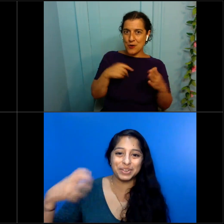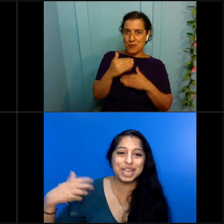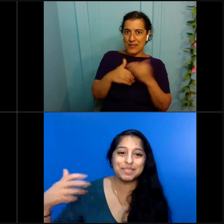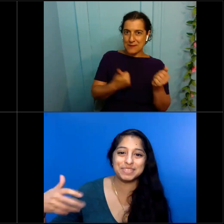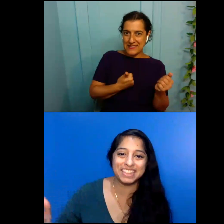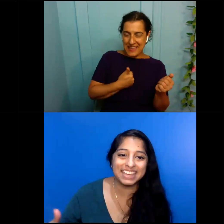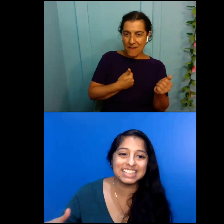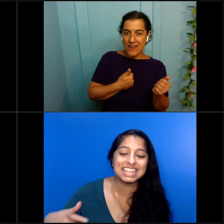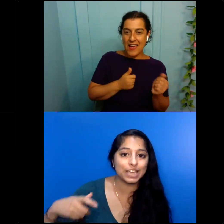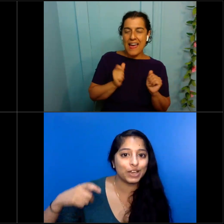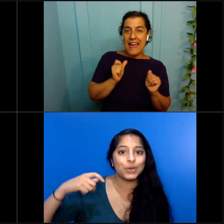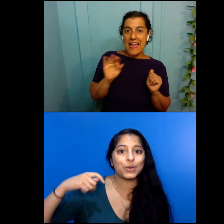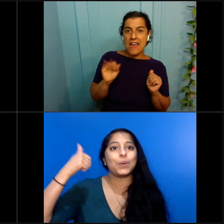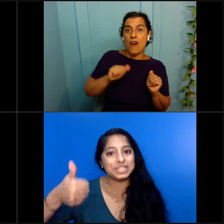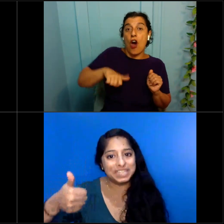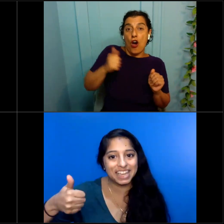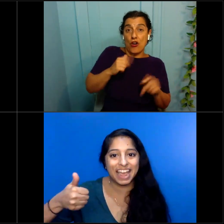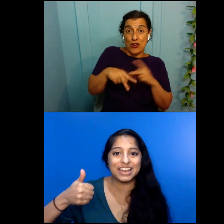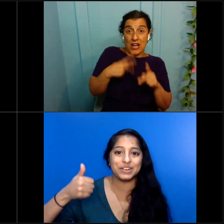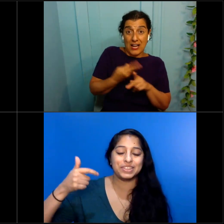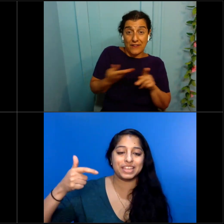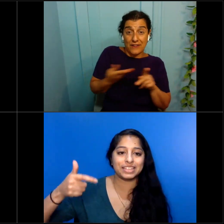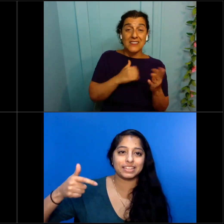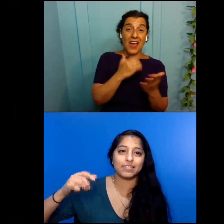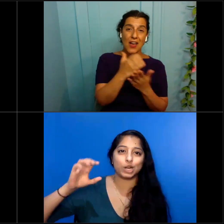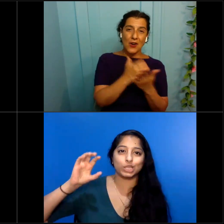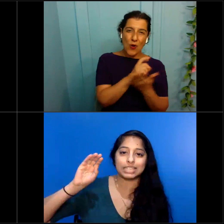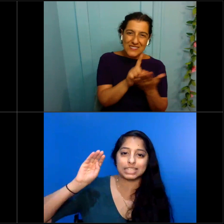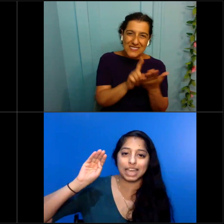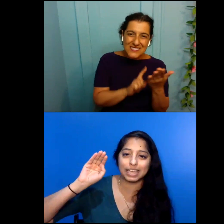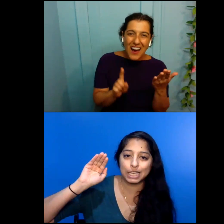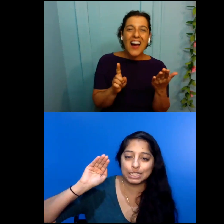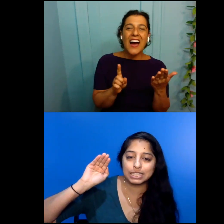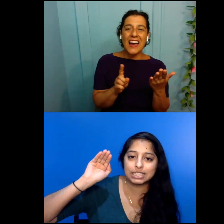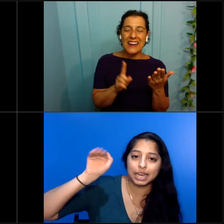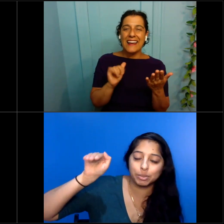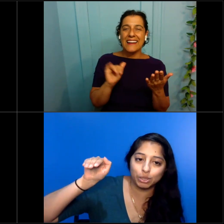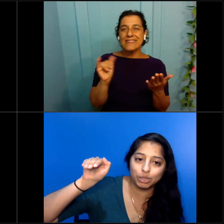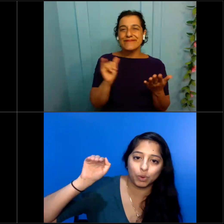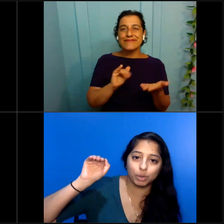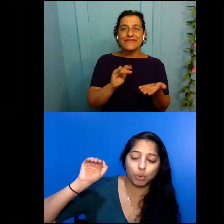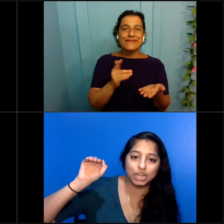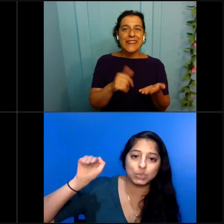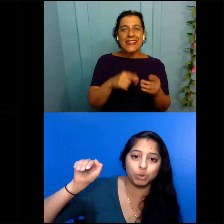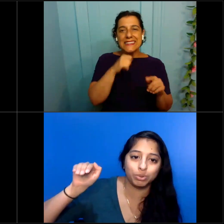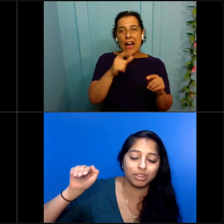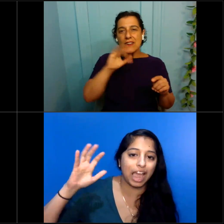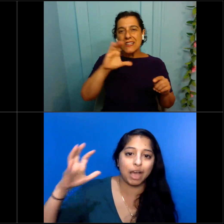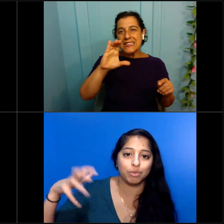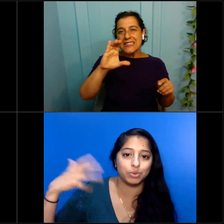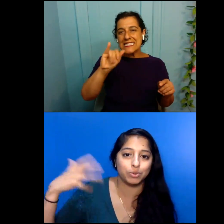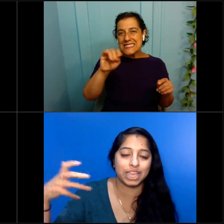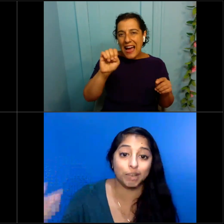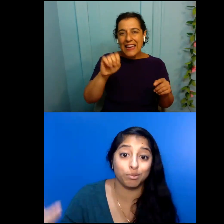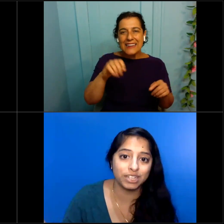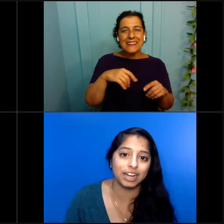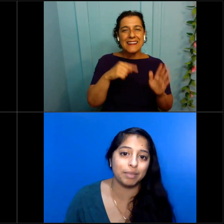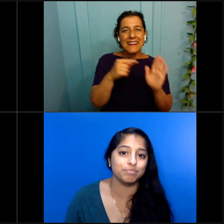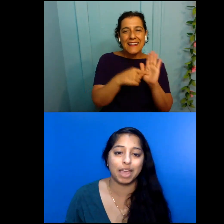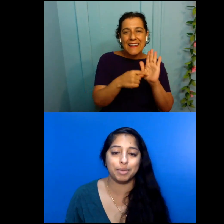whether other types of things like course design or things like that that are less like citable or point toolable, like how those